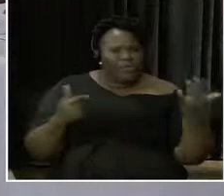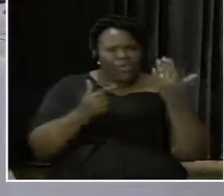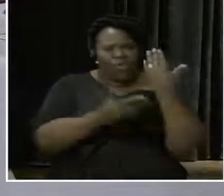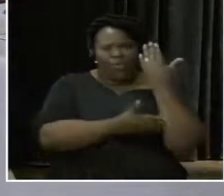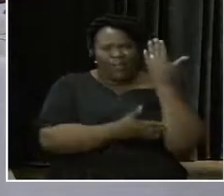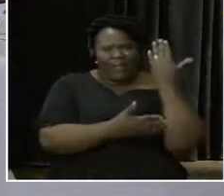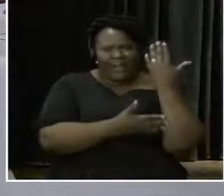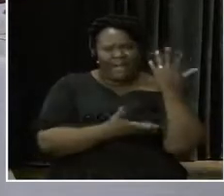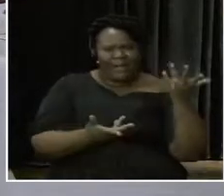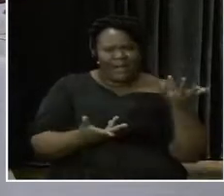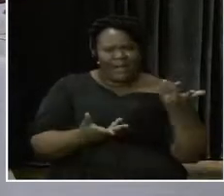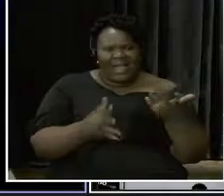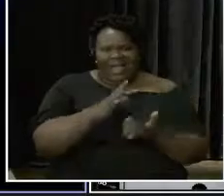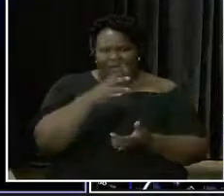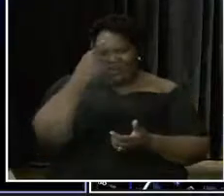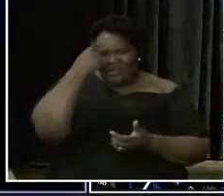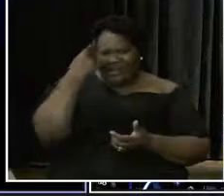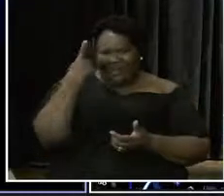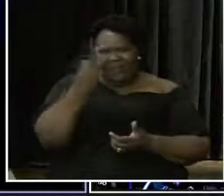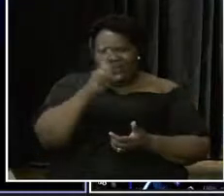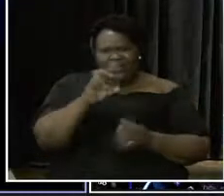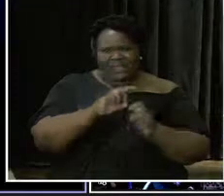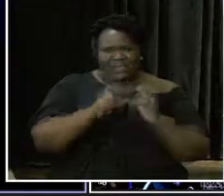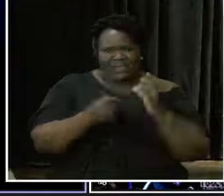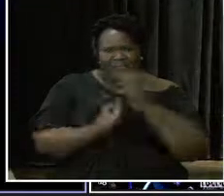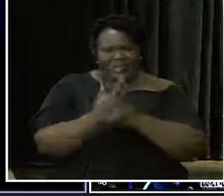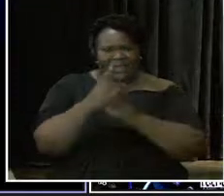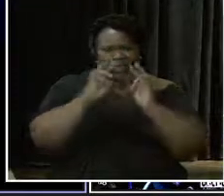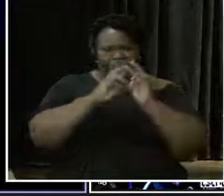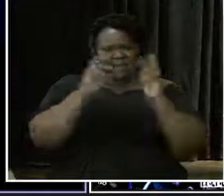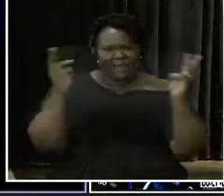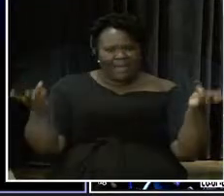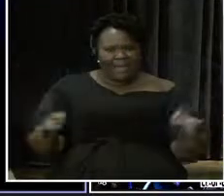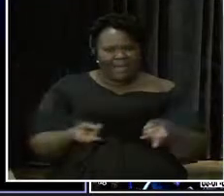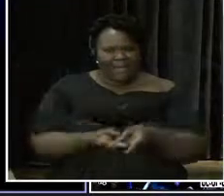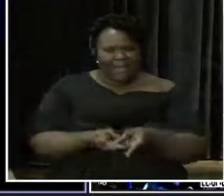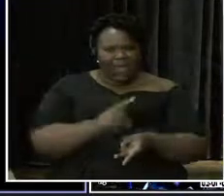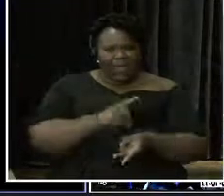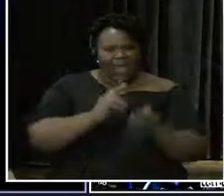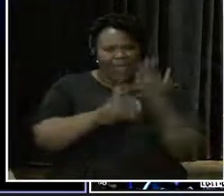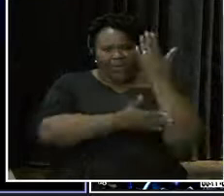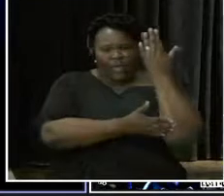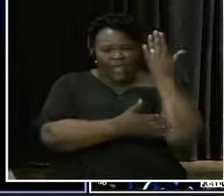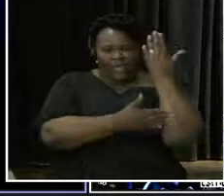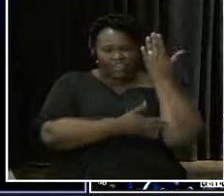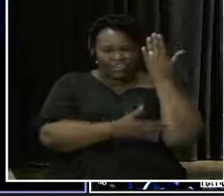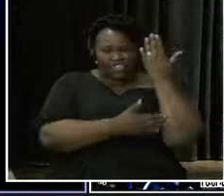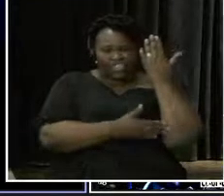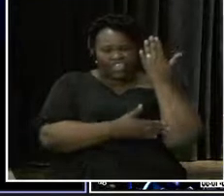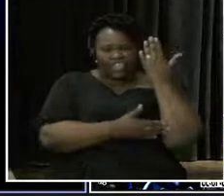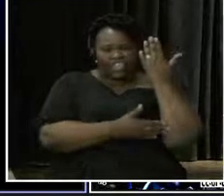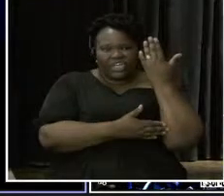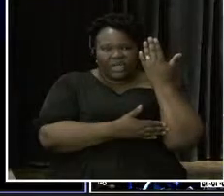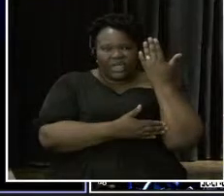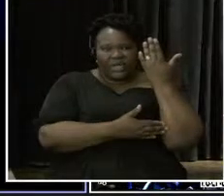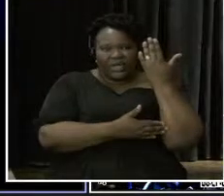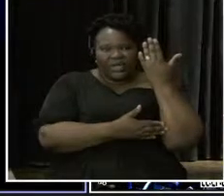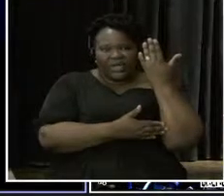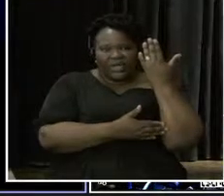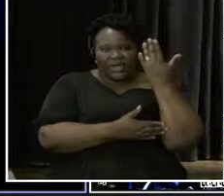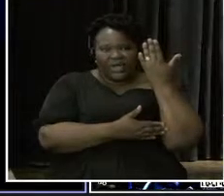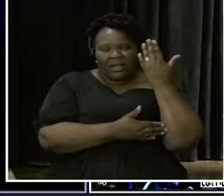they don't understand what is happening in the world, because as a country we're not also immune